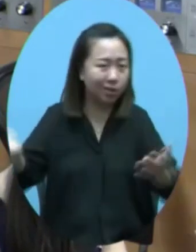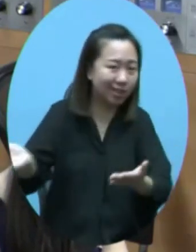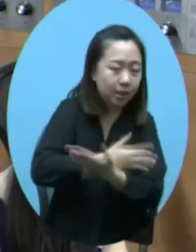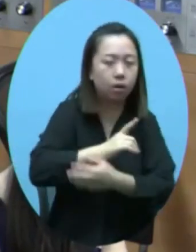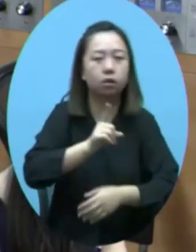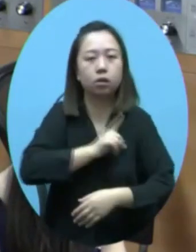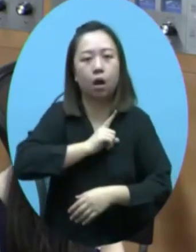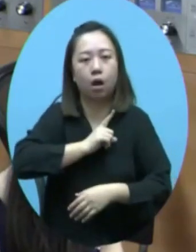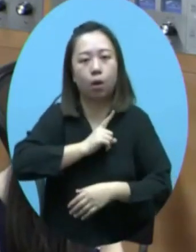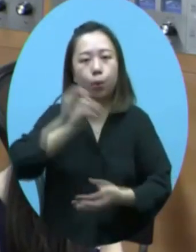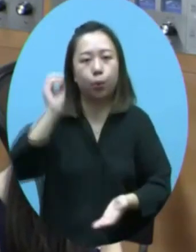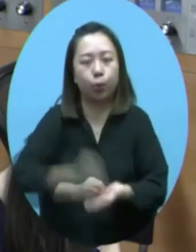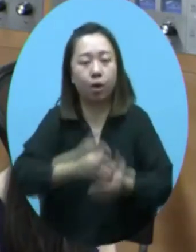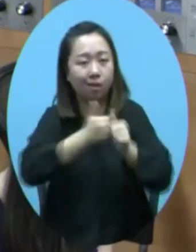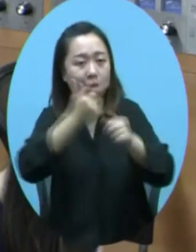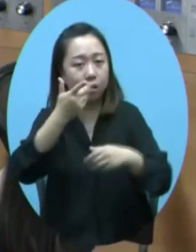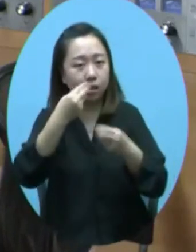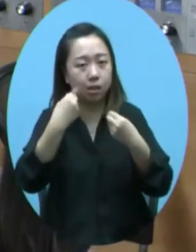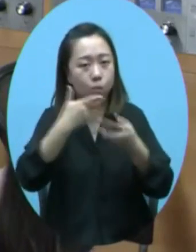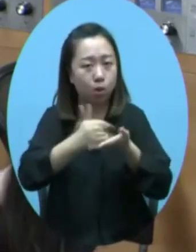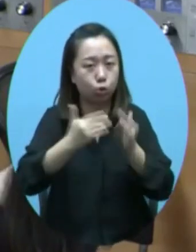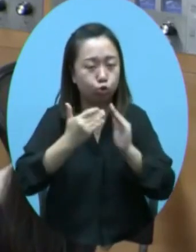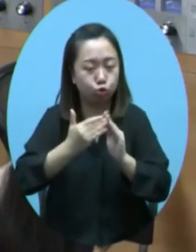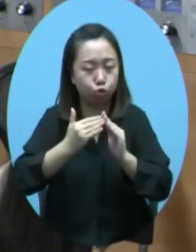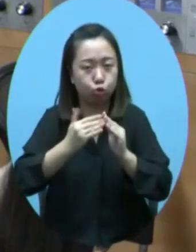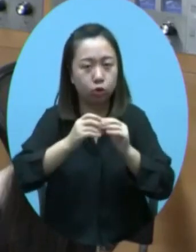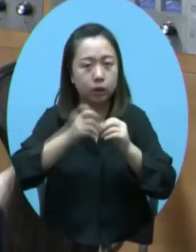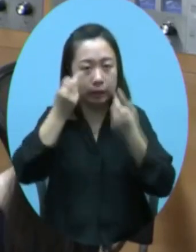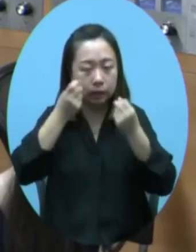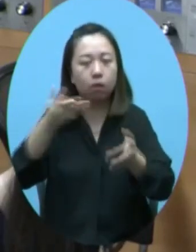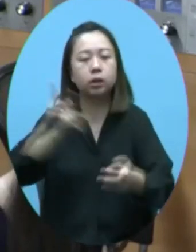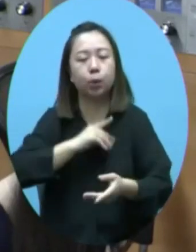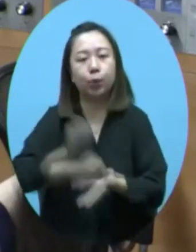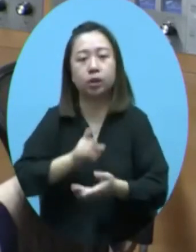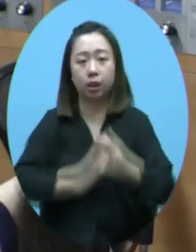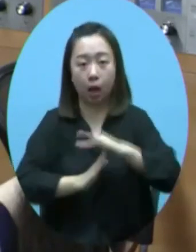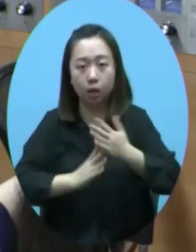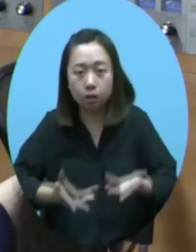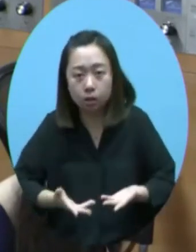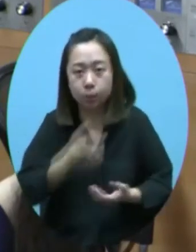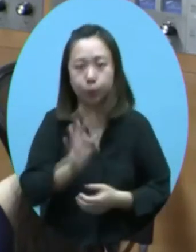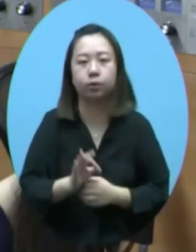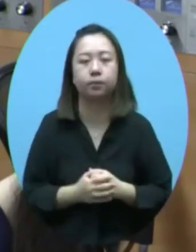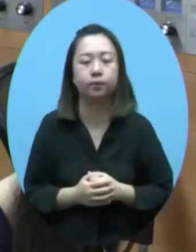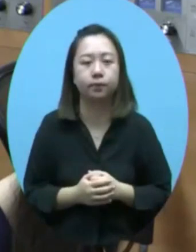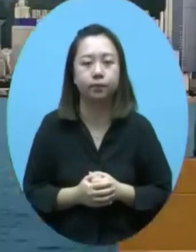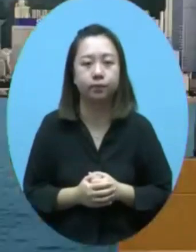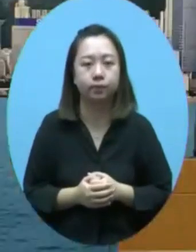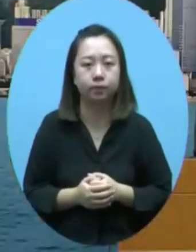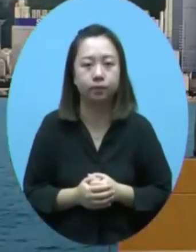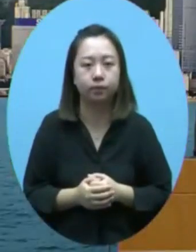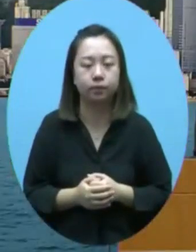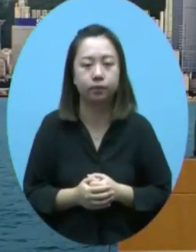that before the EDB made the announcement, and based on your recommendation, who decide to suspend the classes?